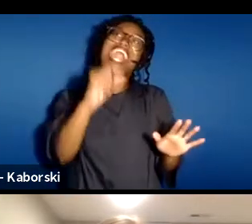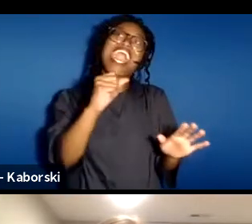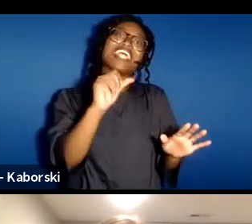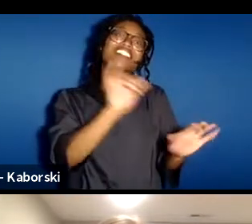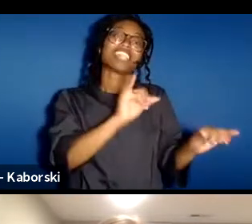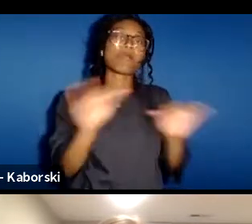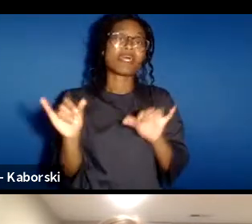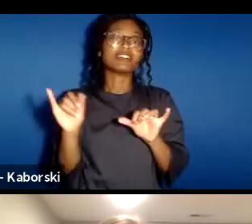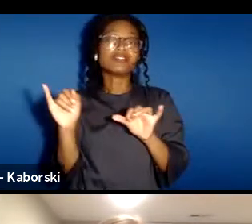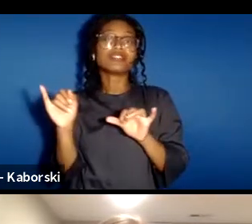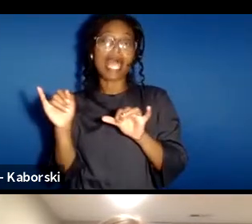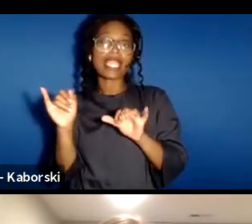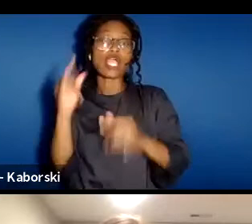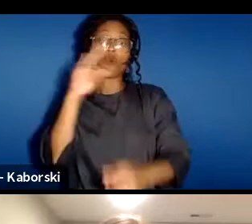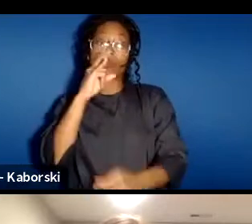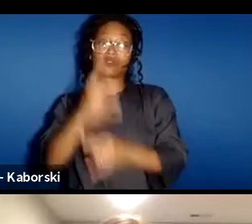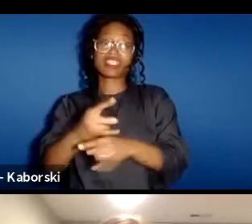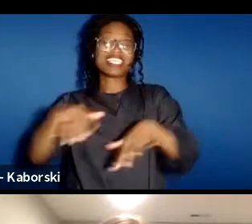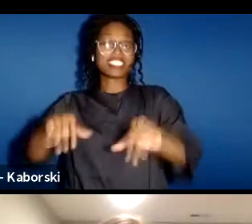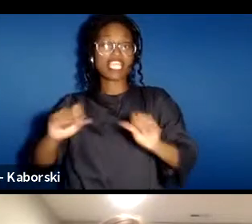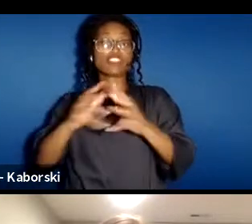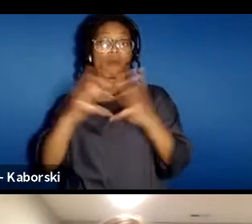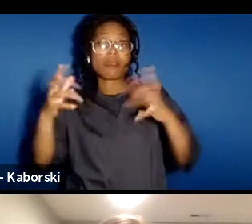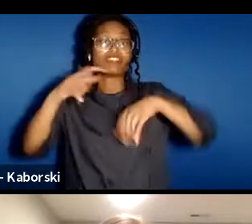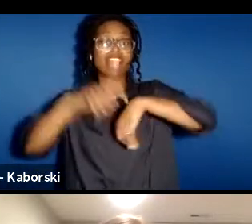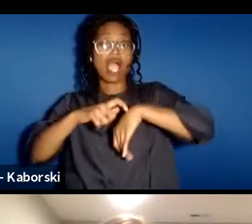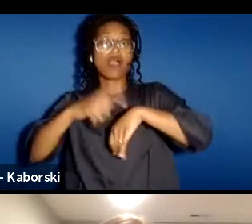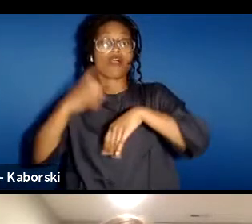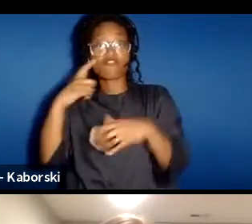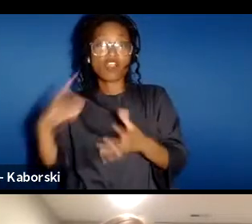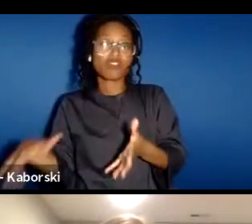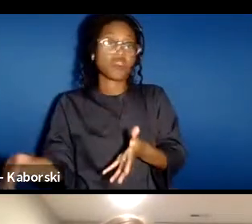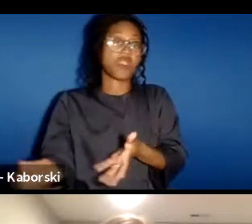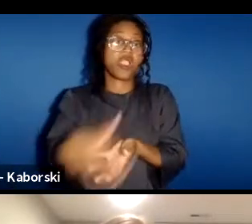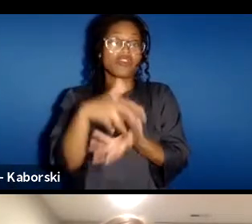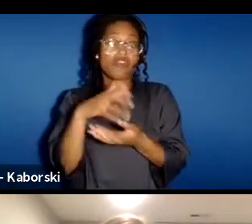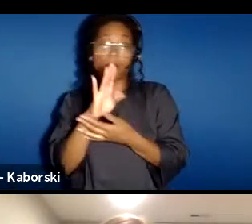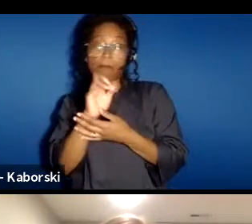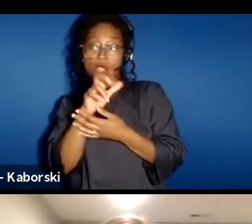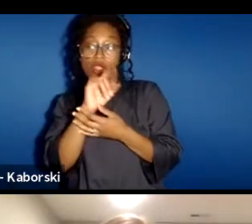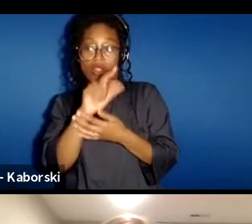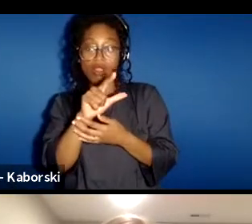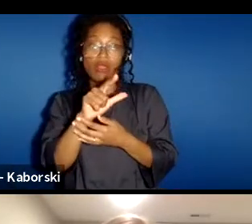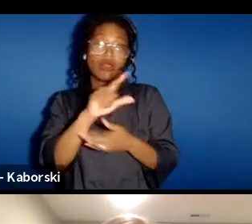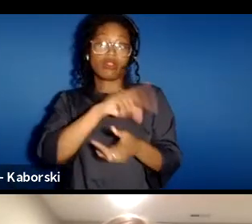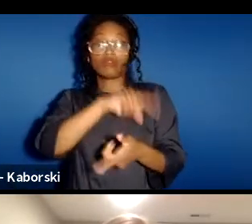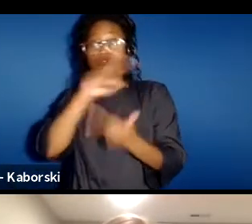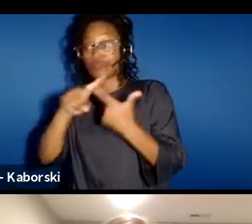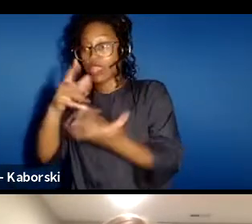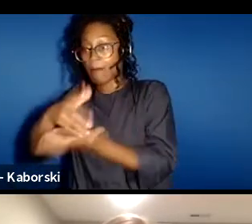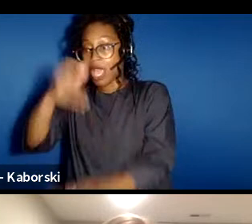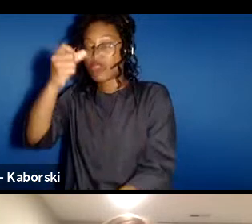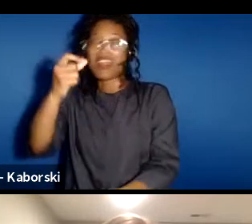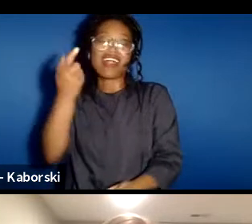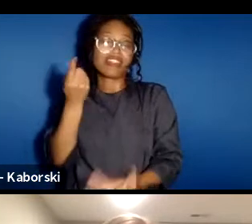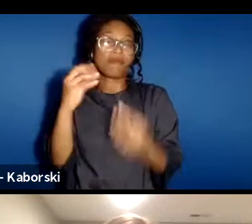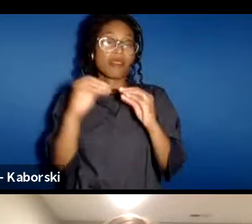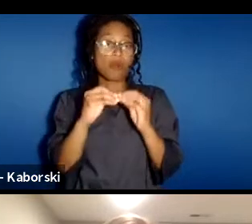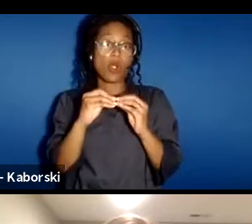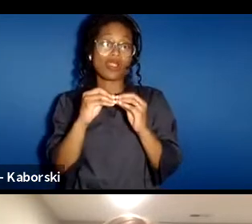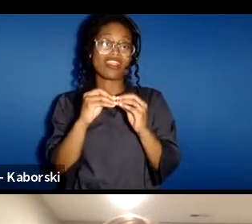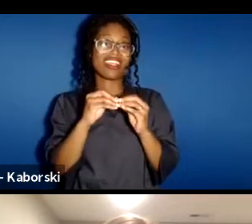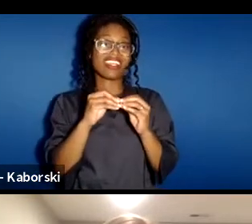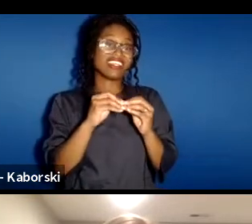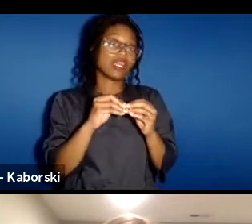as some of the whiskey brands, because this stuff takes a lot of time just to harness from the barrel to put it into a bottle. And things that are a little bit more flash in the pan are a little bit